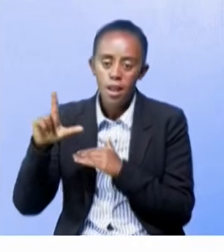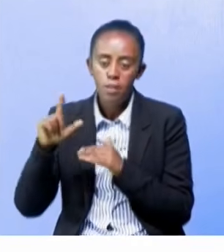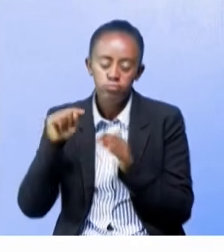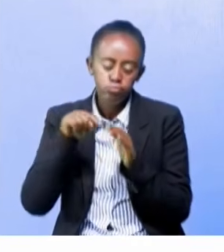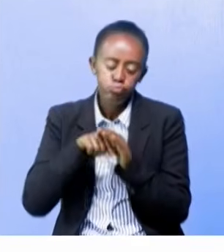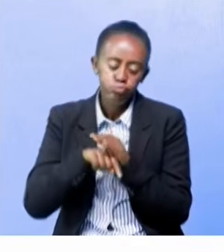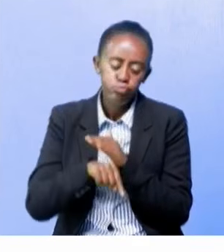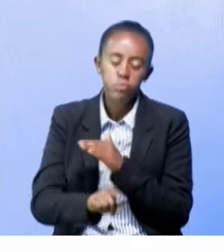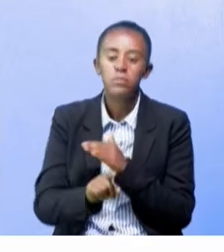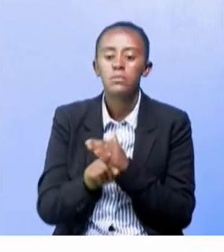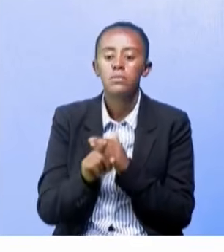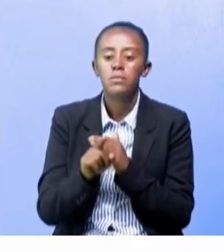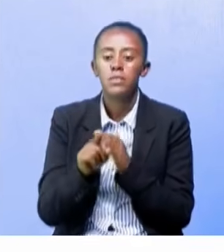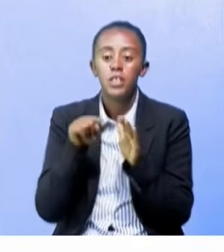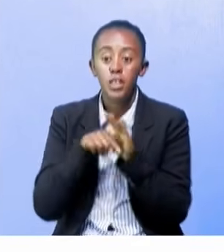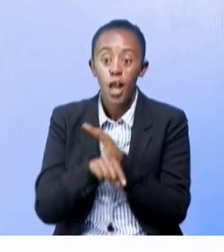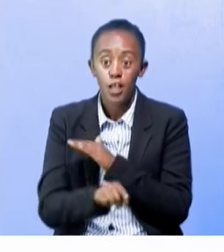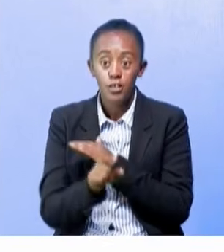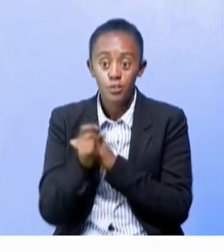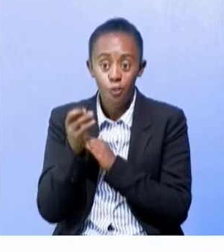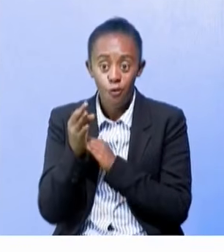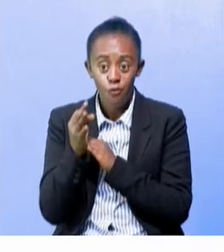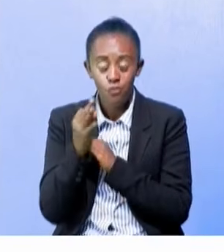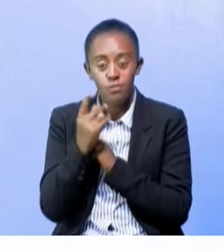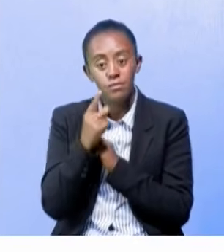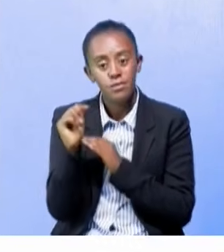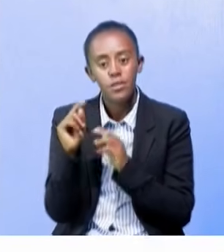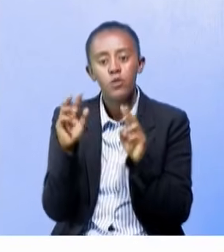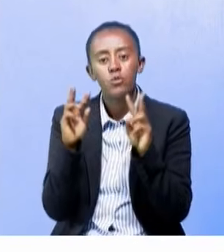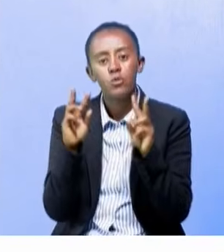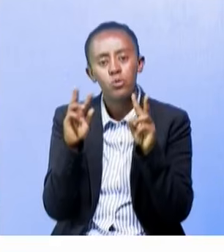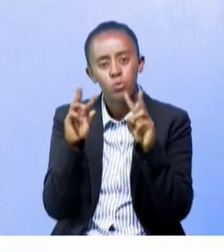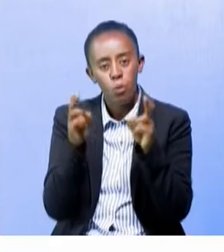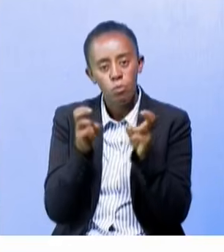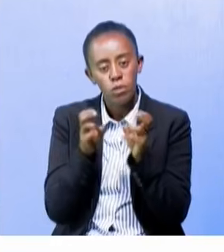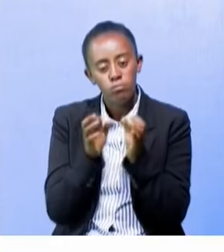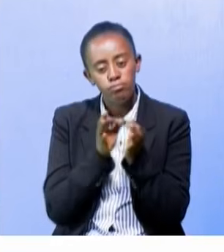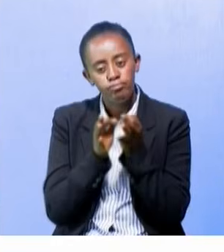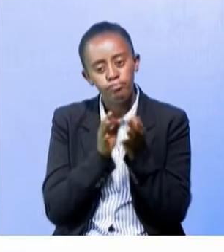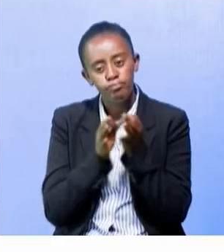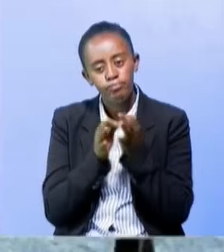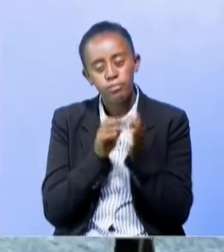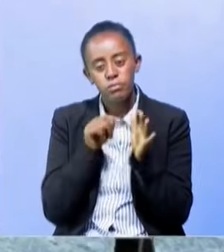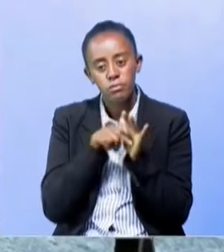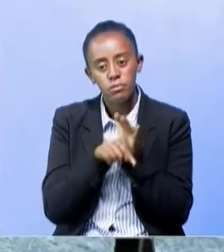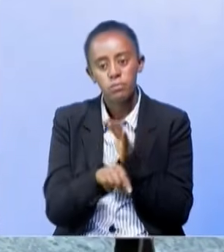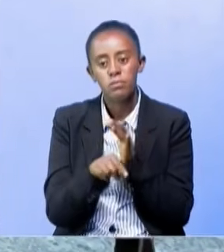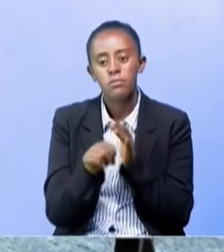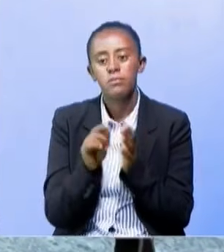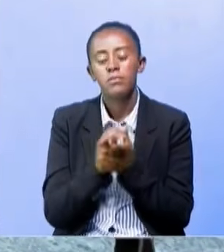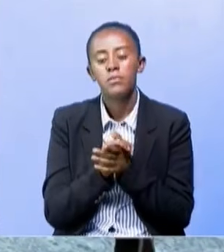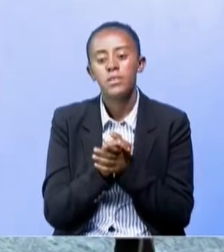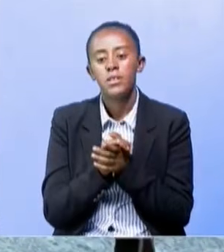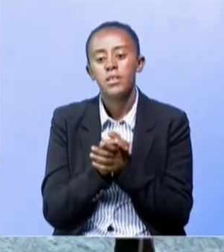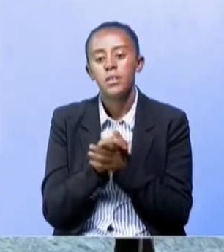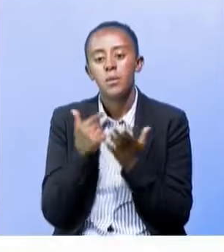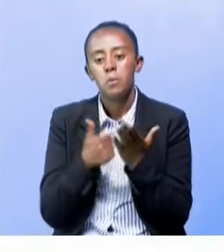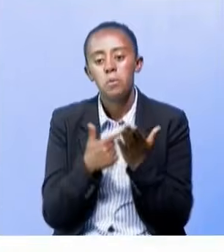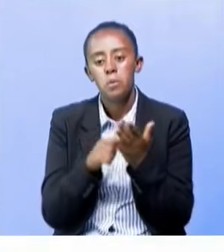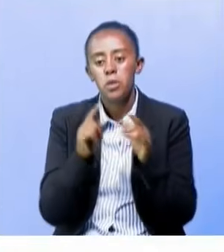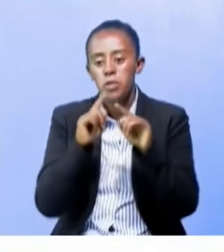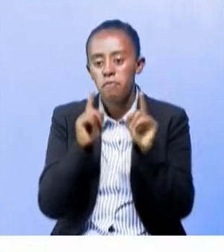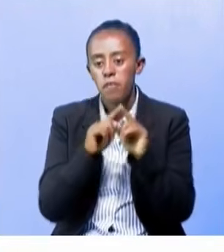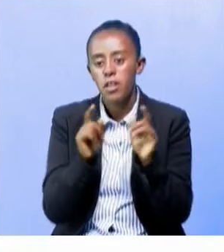Details of the topic. We can put here